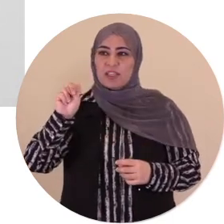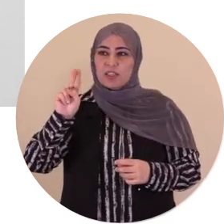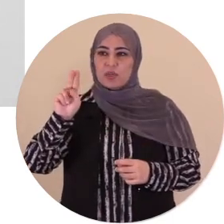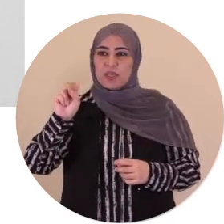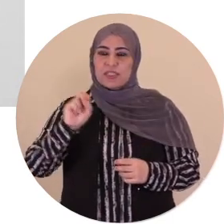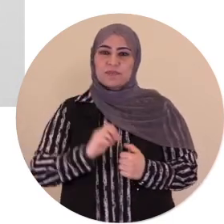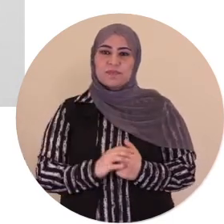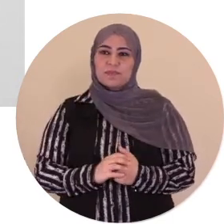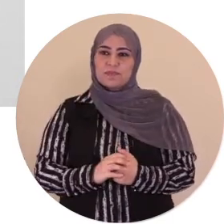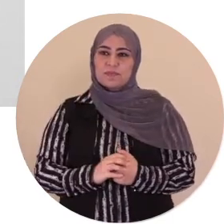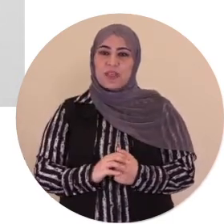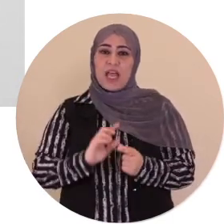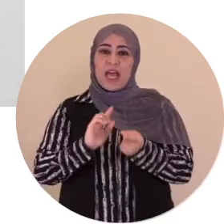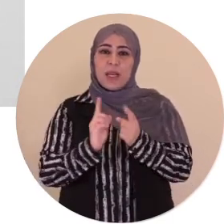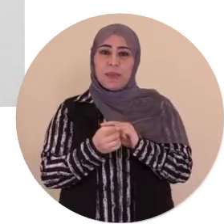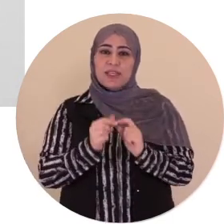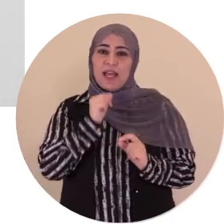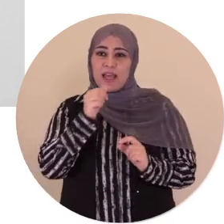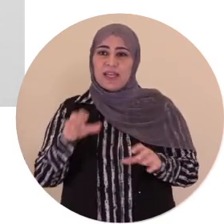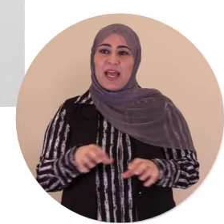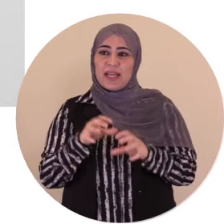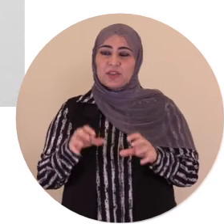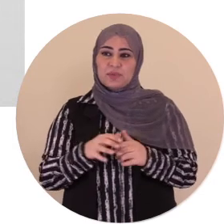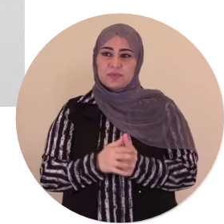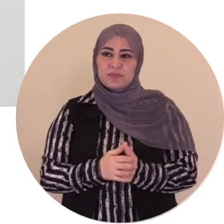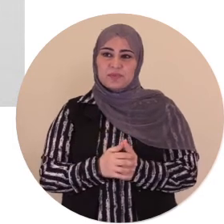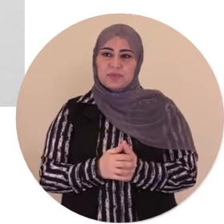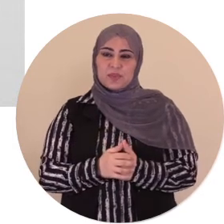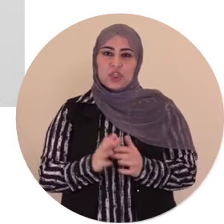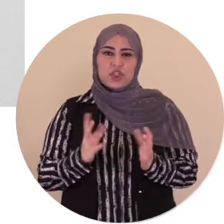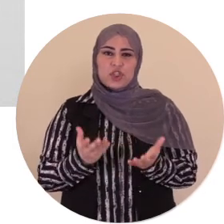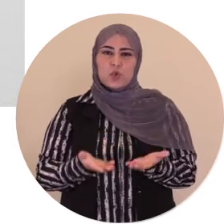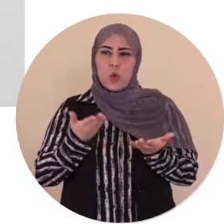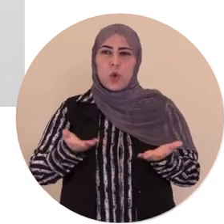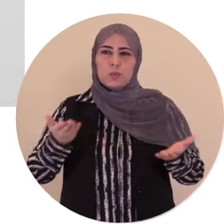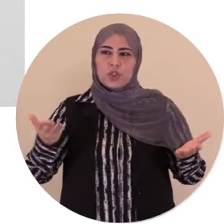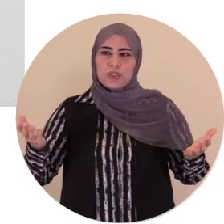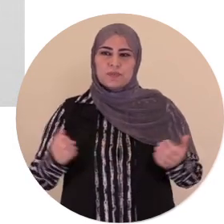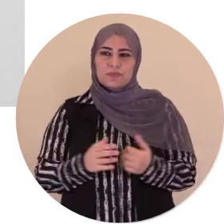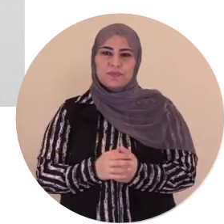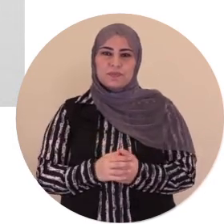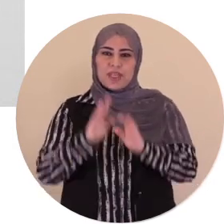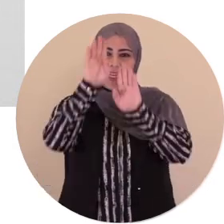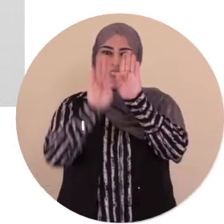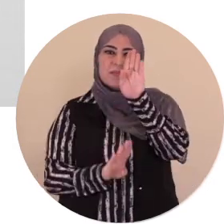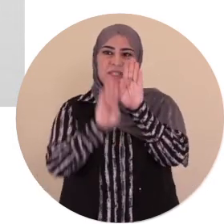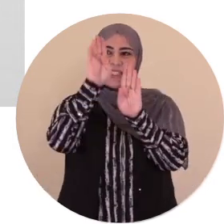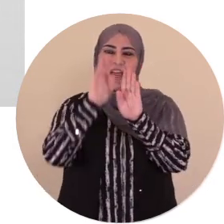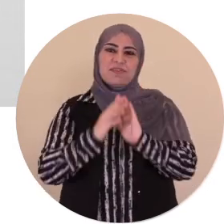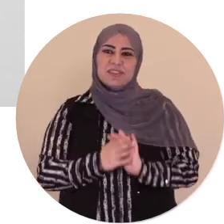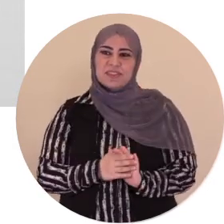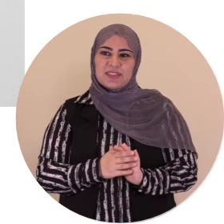items. Look for the subject. What's the subject? The Russians. What did they do? Where's the verb? Have sent. What did they